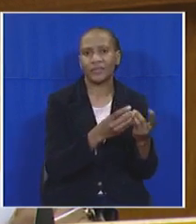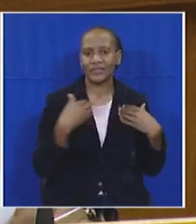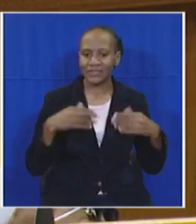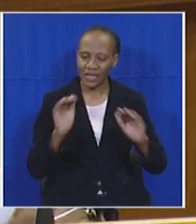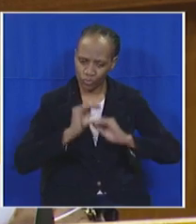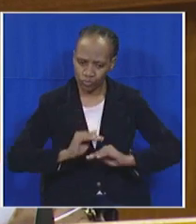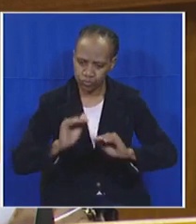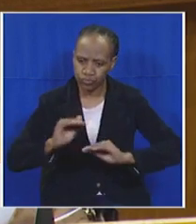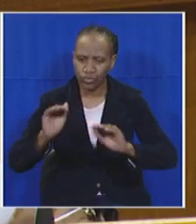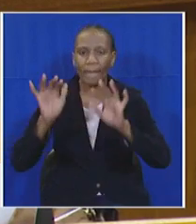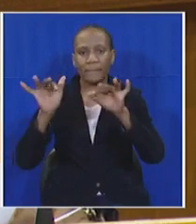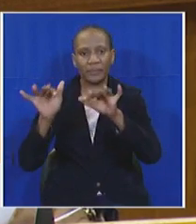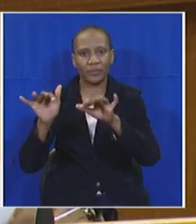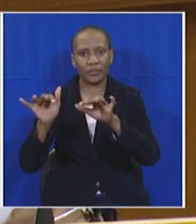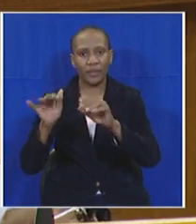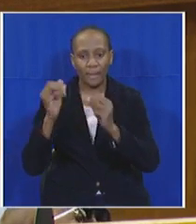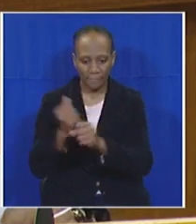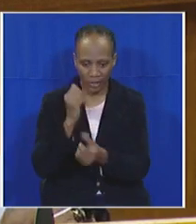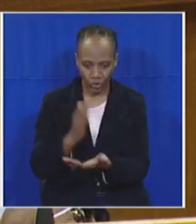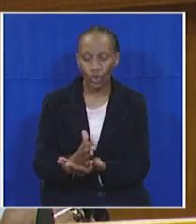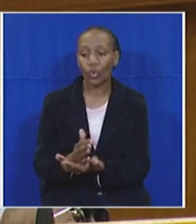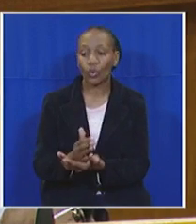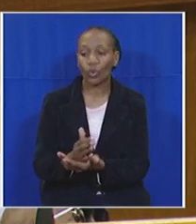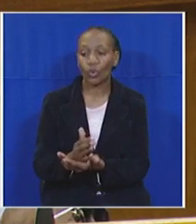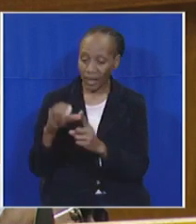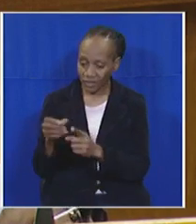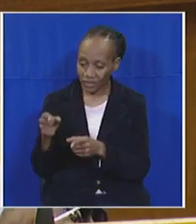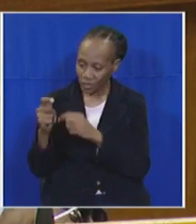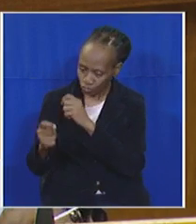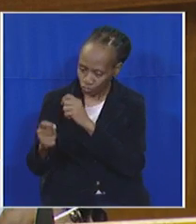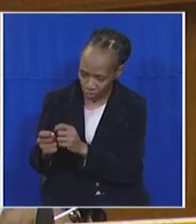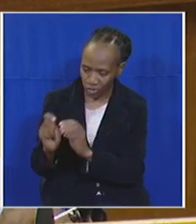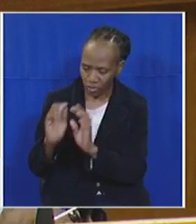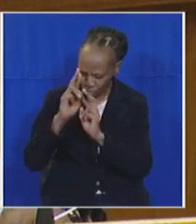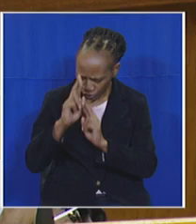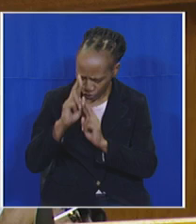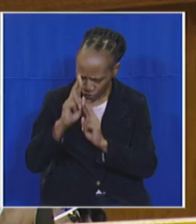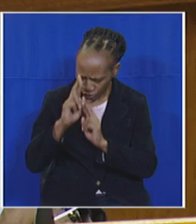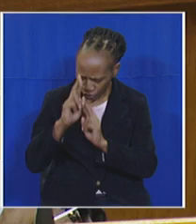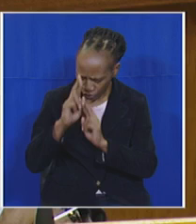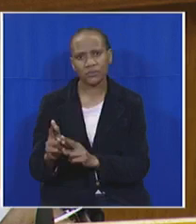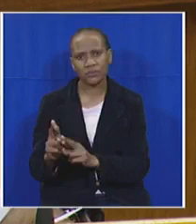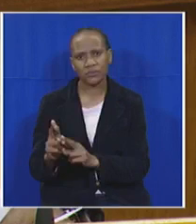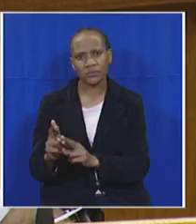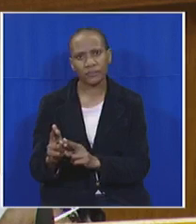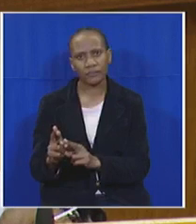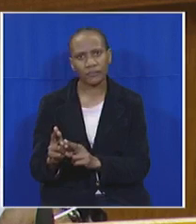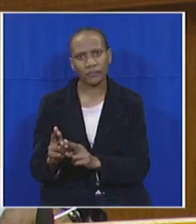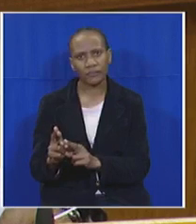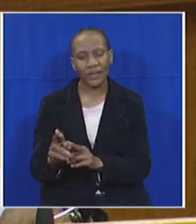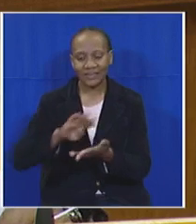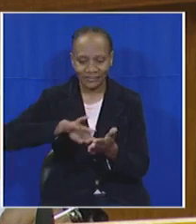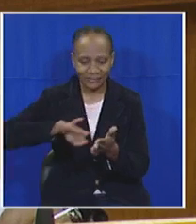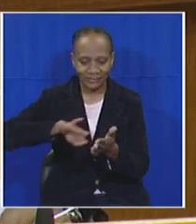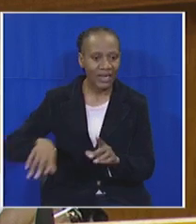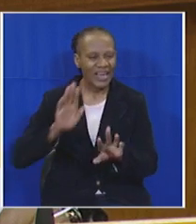education campaign to give and restore dignity to these culture, traditions, and custodian to stamp out illegal activities